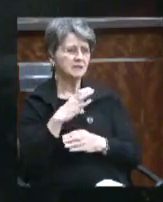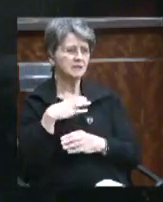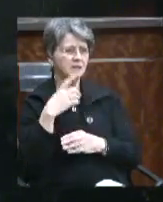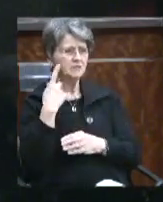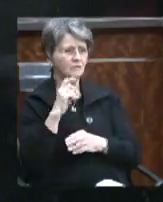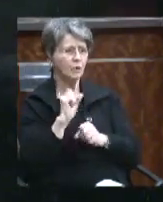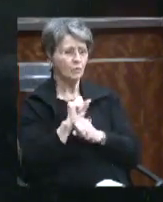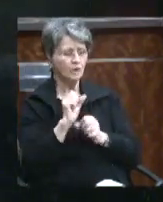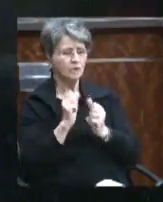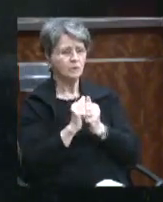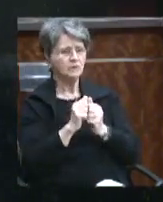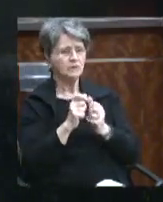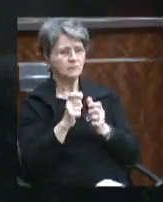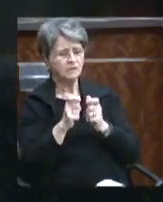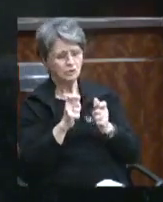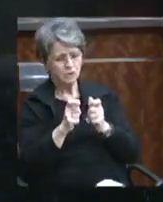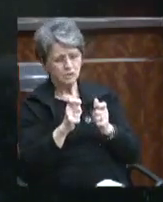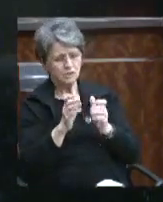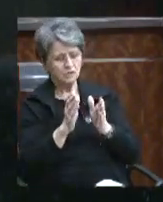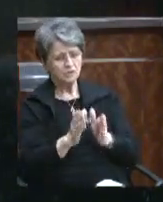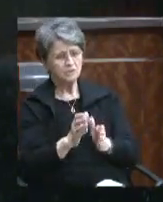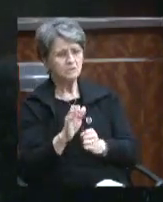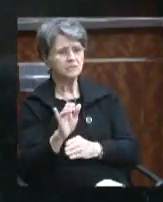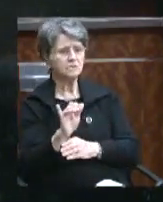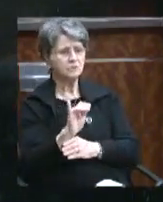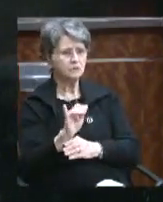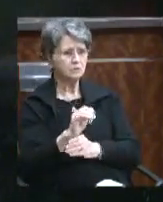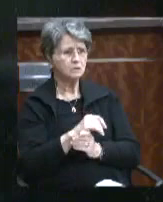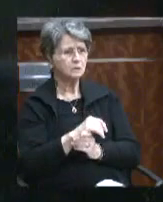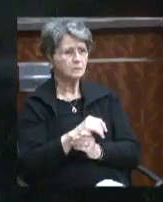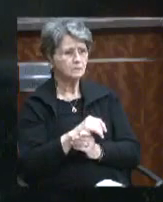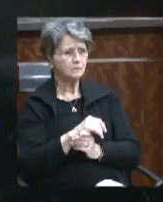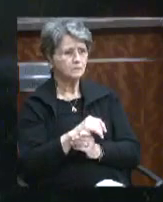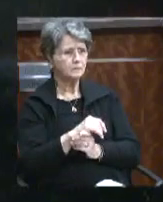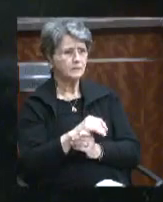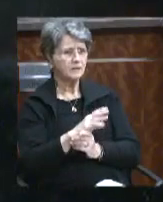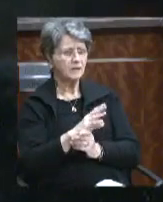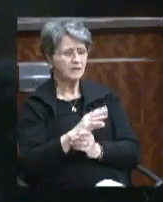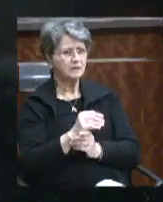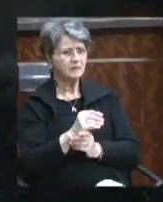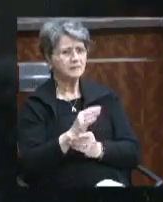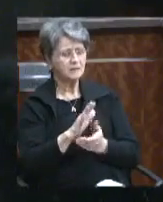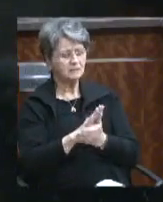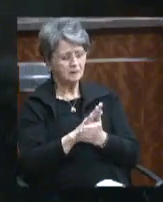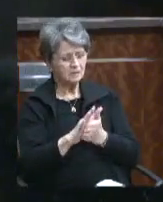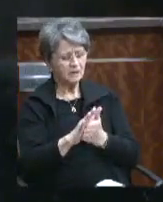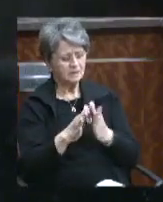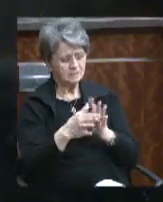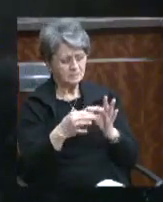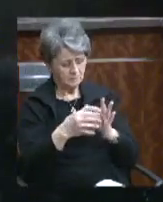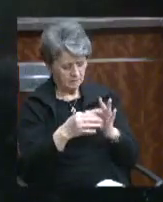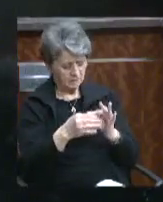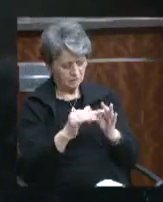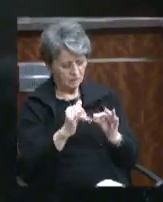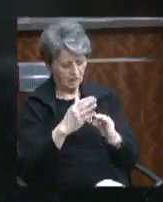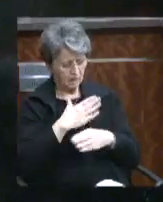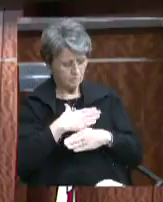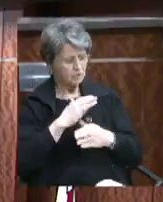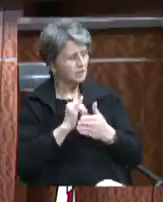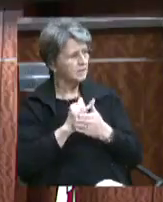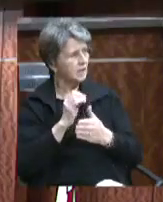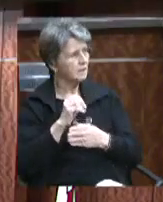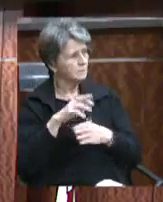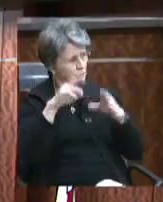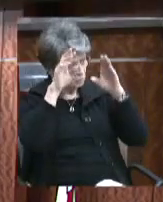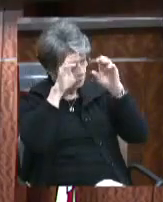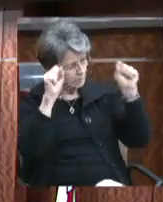working with the administration as well. And the suspension of rules, I think, sends a nice signal as well. And I appreciate that, Mr. President, and